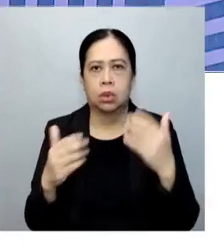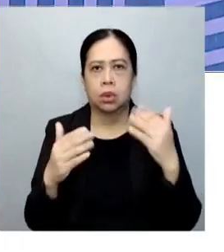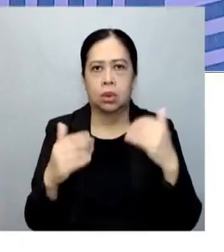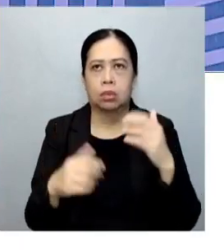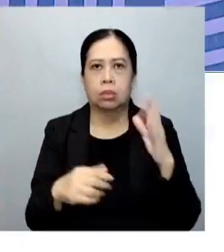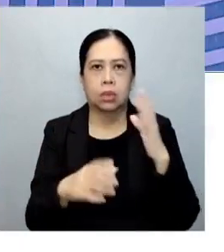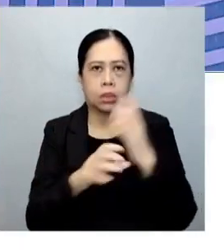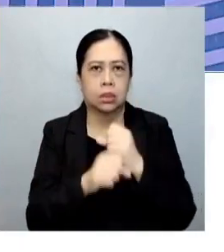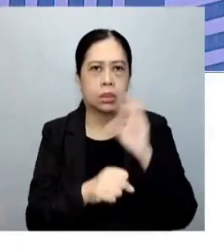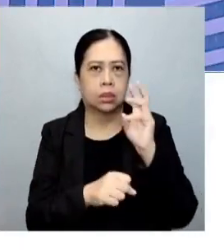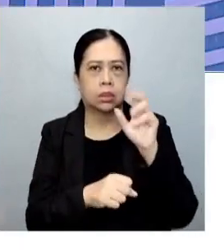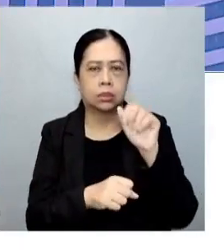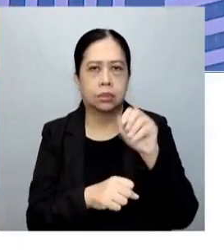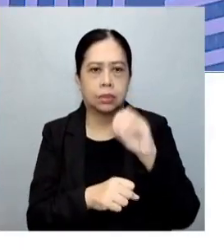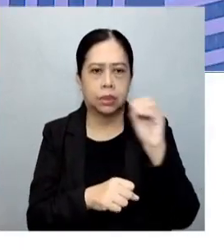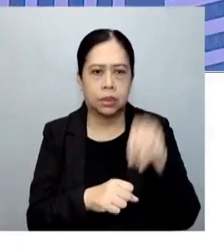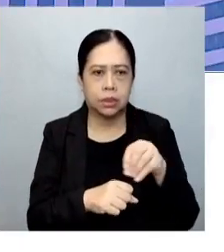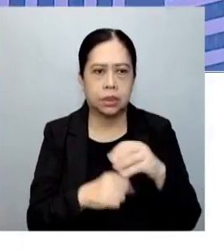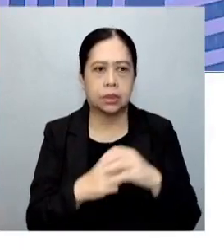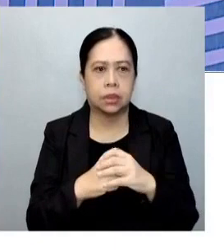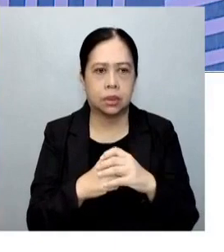given